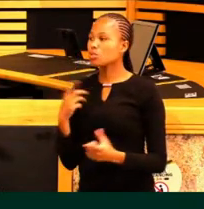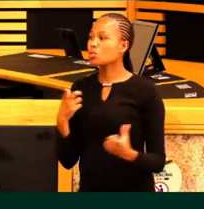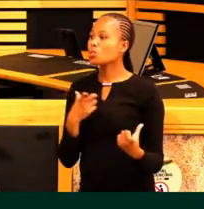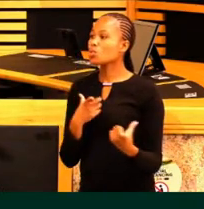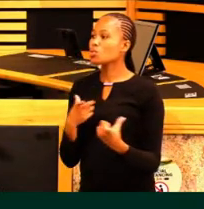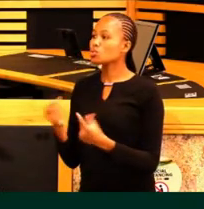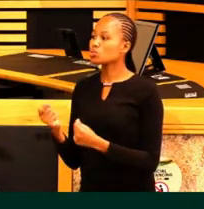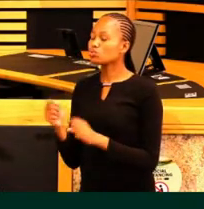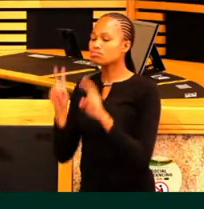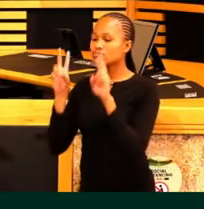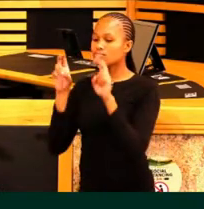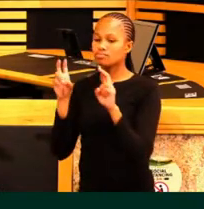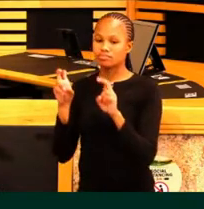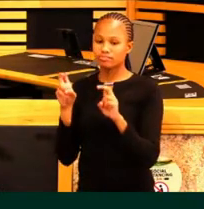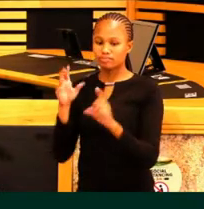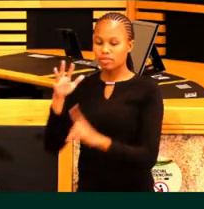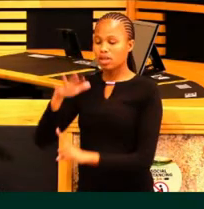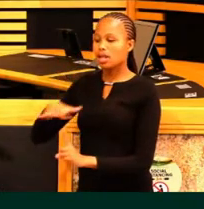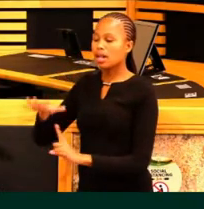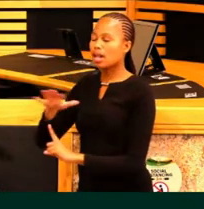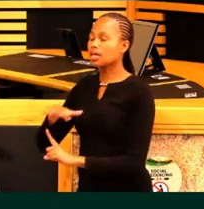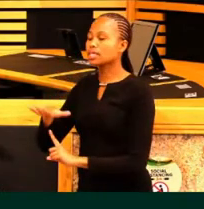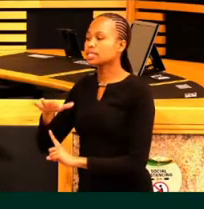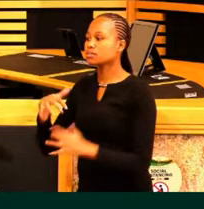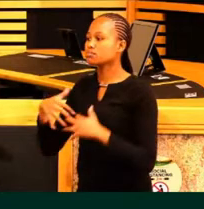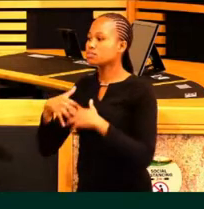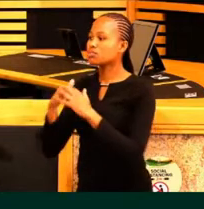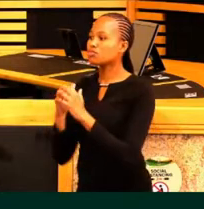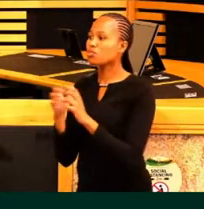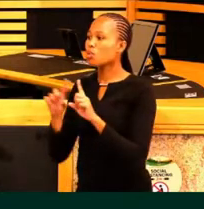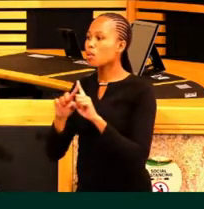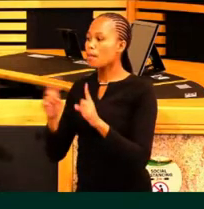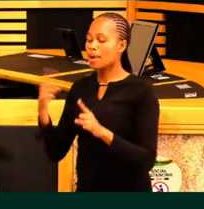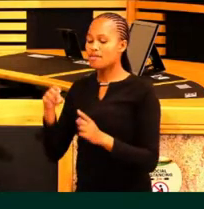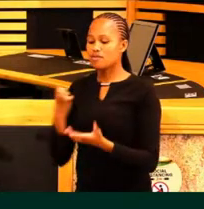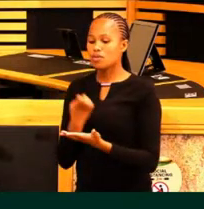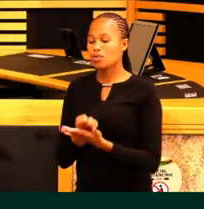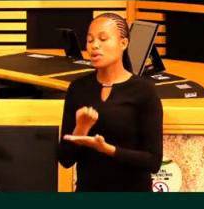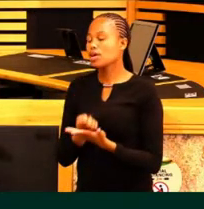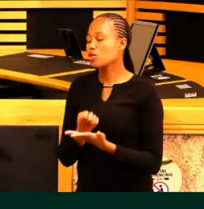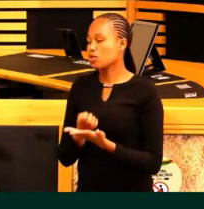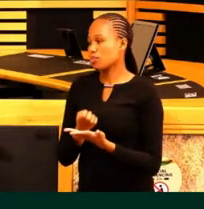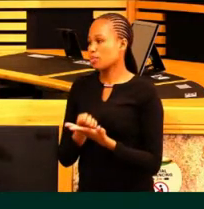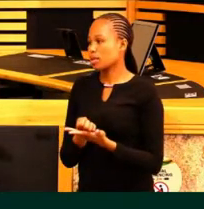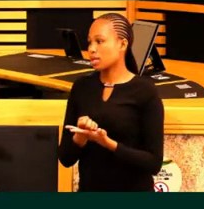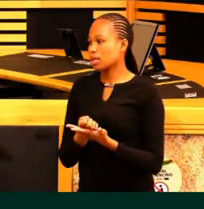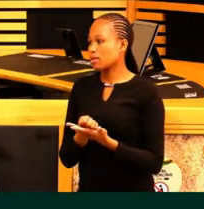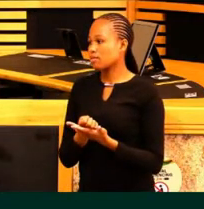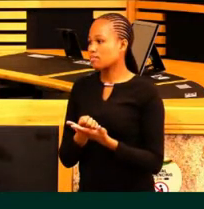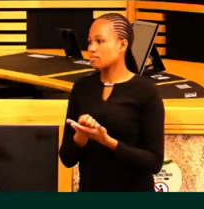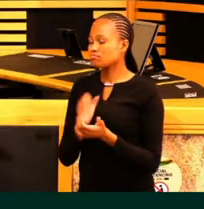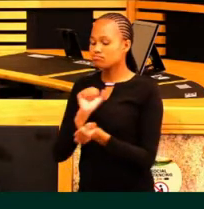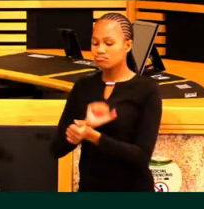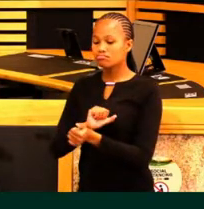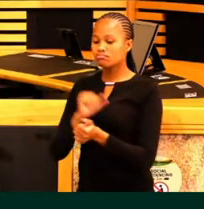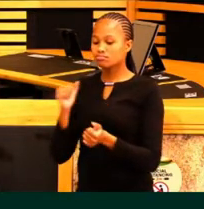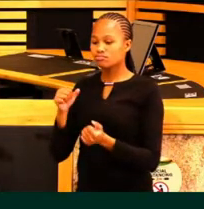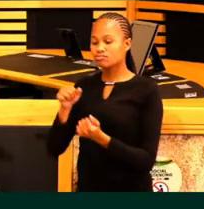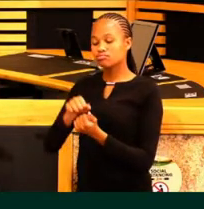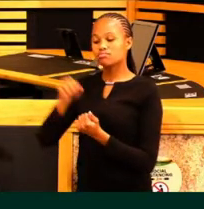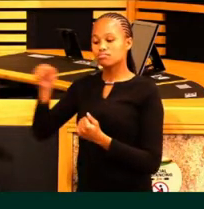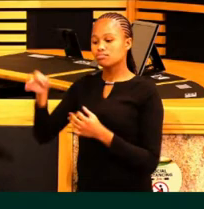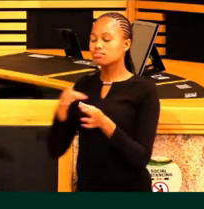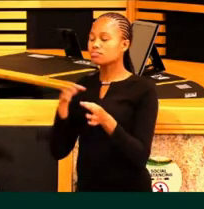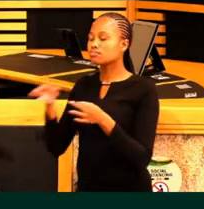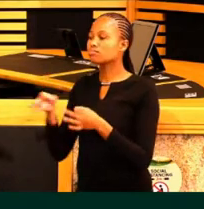on the issue of land reform but in particularly for economic liberation the freedom Charter states that